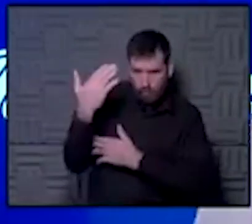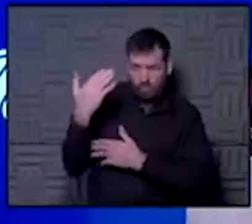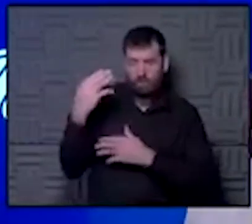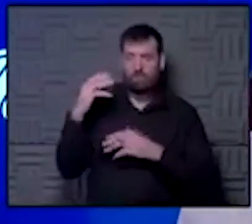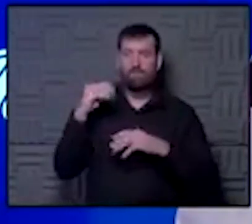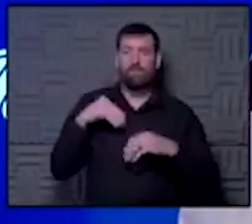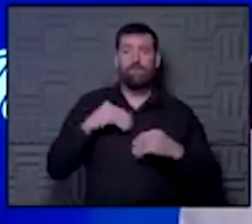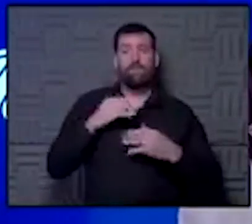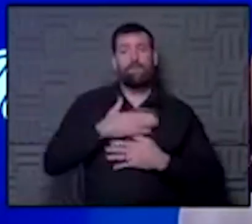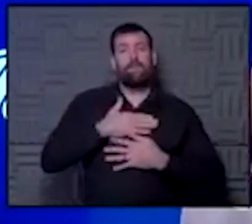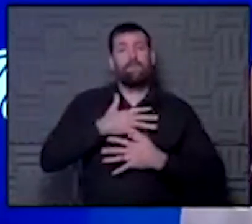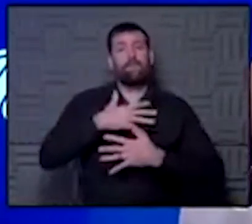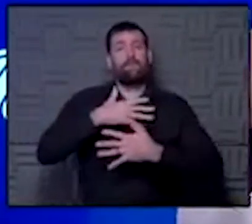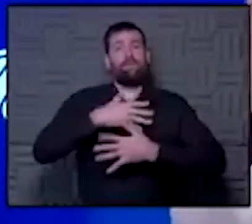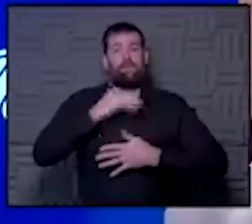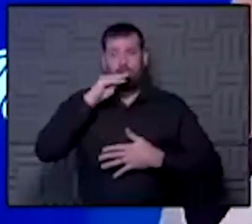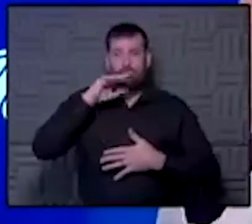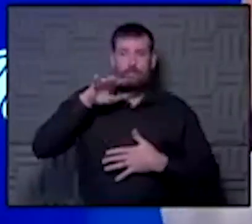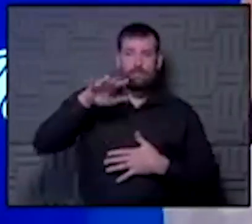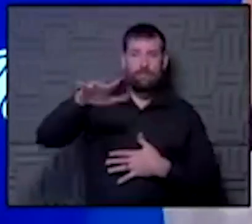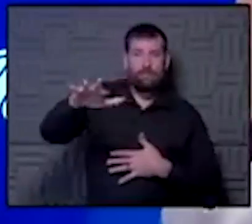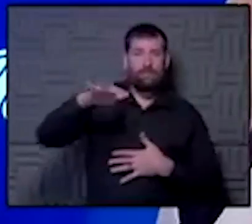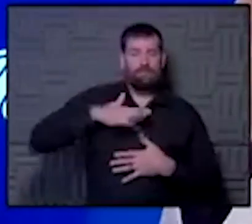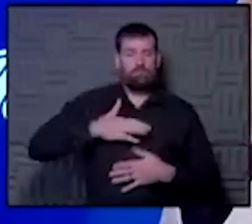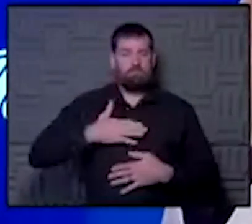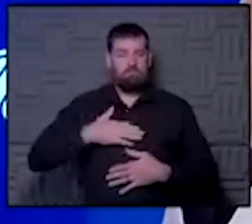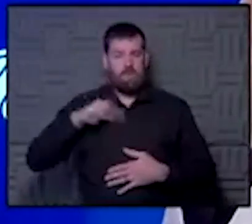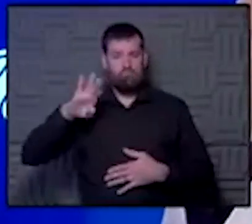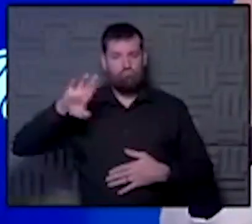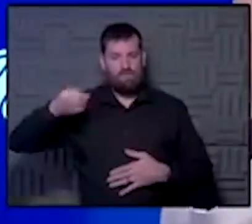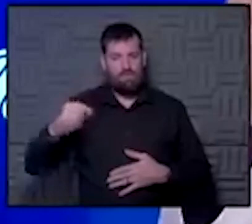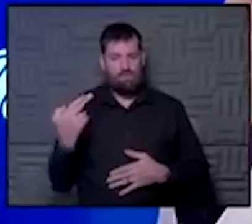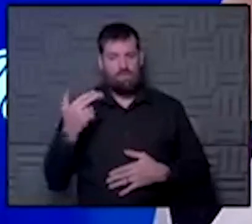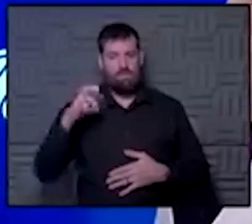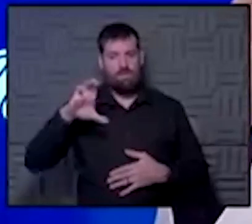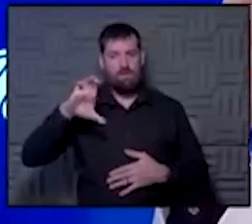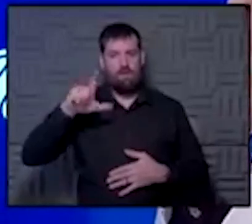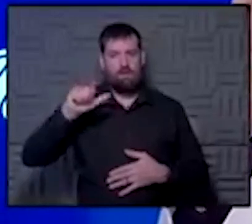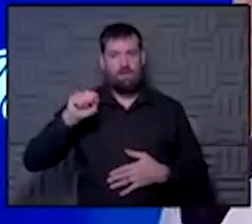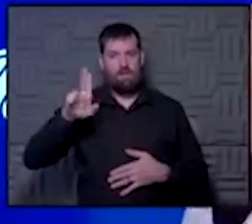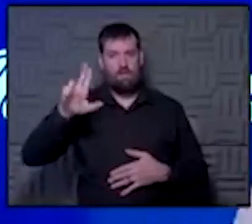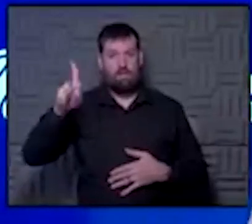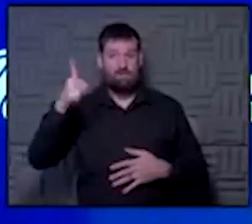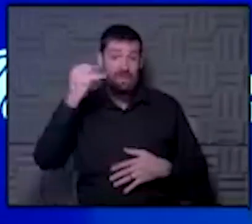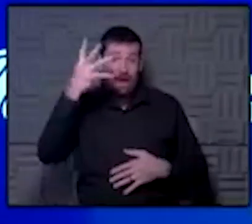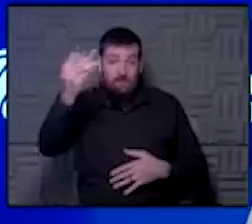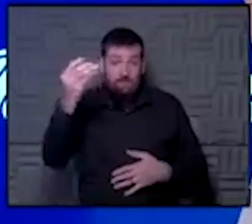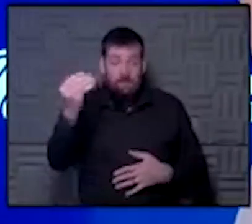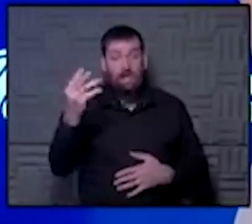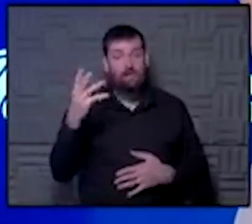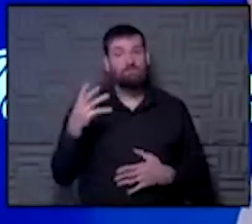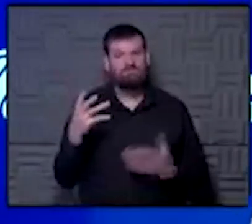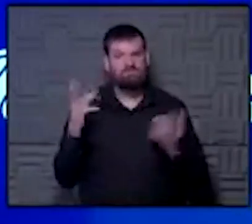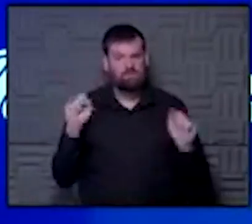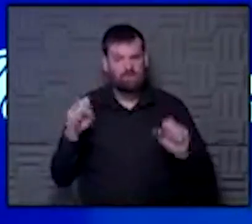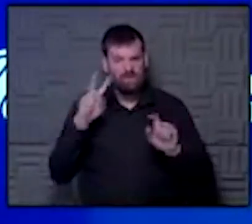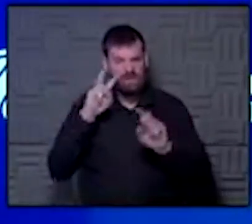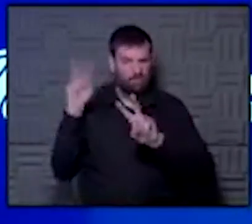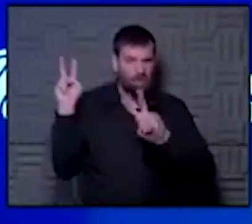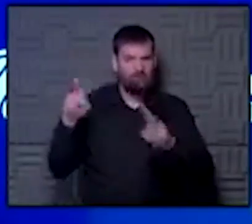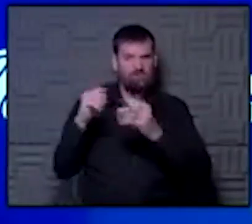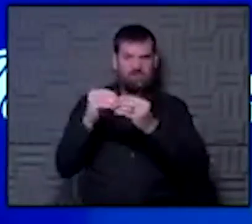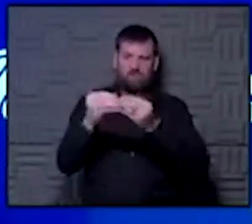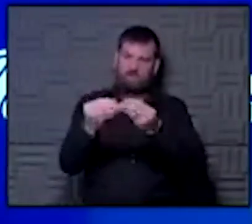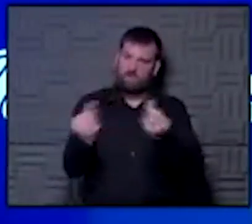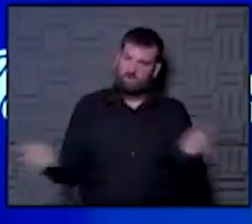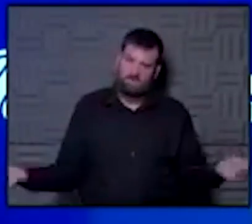kind of breathe and you can see it out there, you can say, okay, that's my breath cloud. If you are outside, that breath cloud, you can watch it. It dissipates pretty